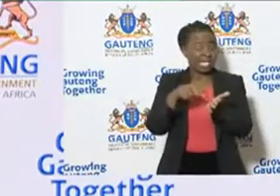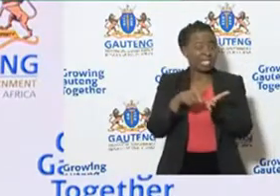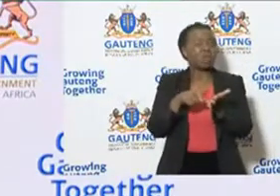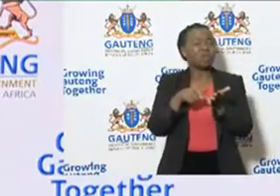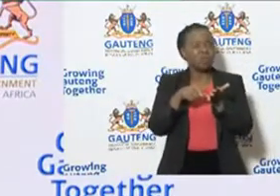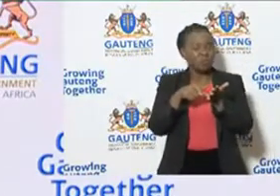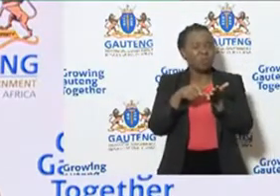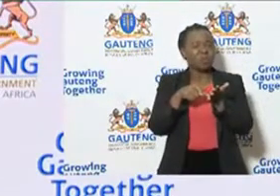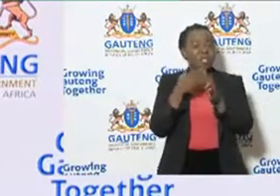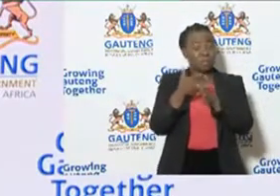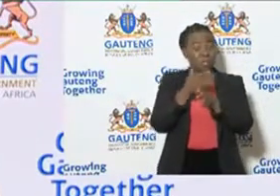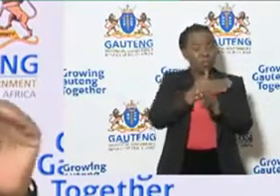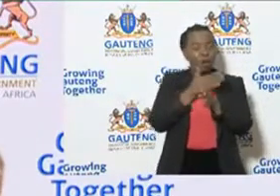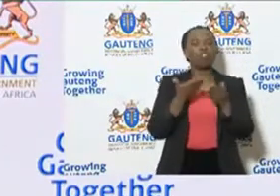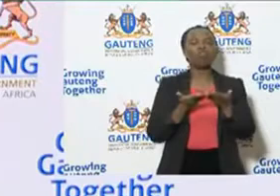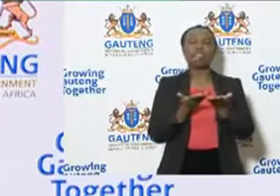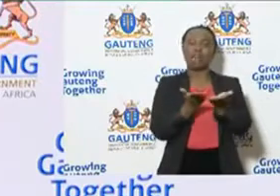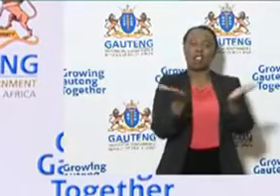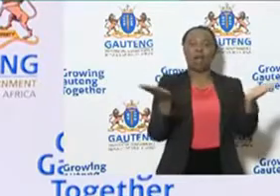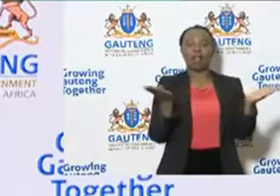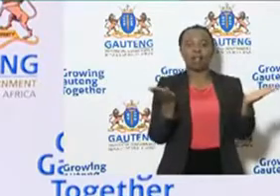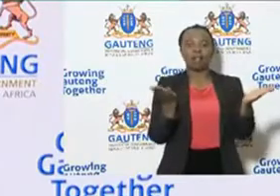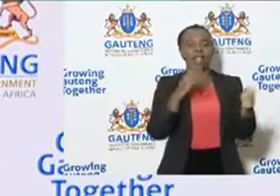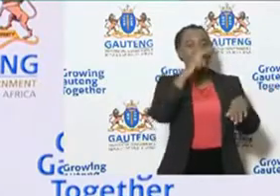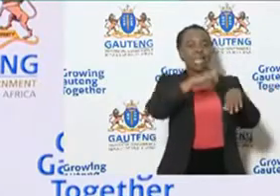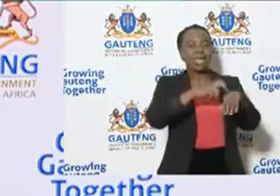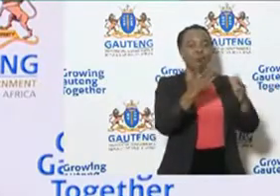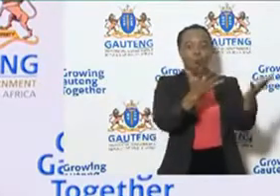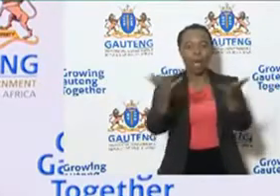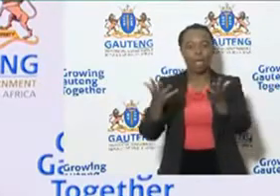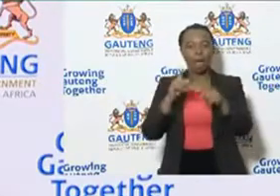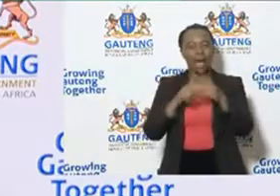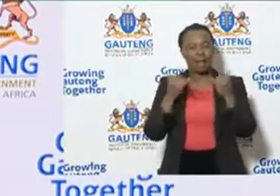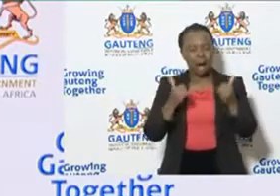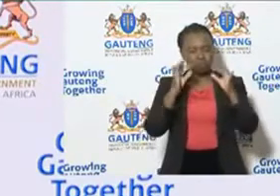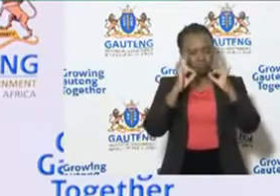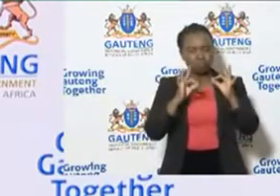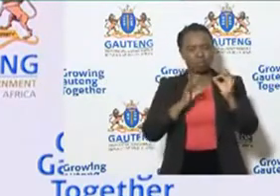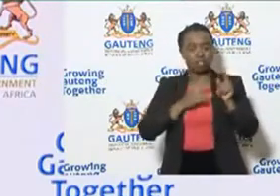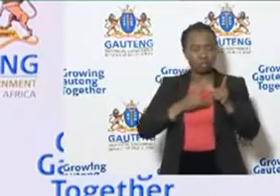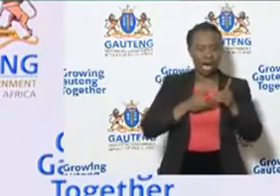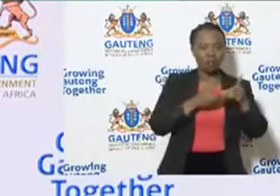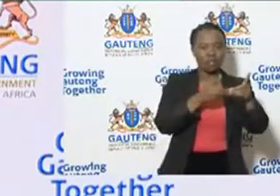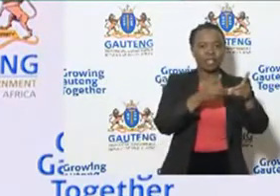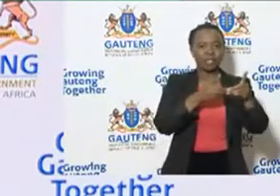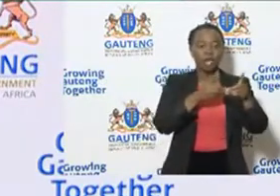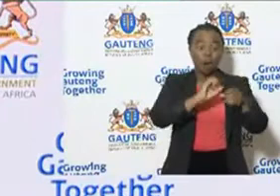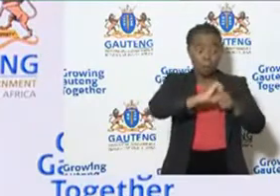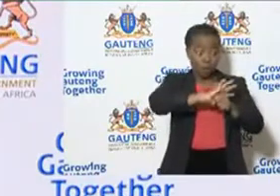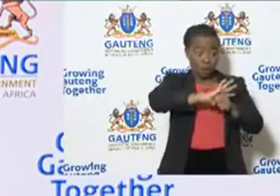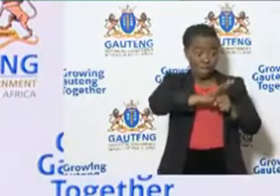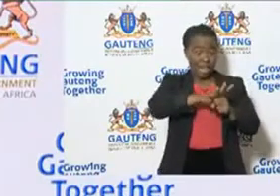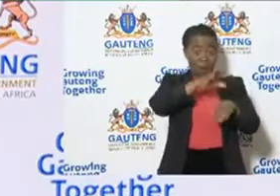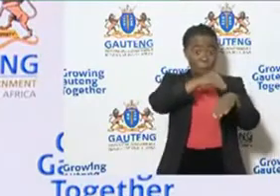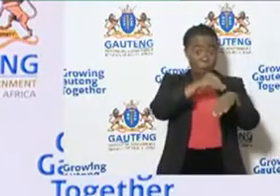general approach that's based on where the need is. But now we want to direct it also to where the problem of COVID-19 is.